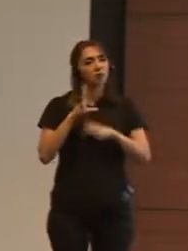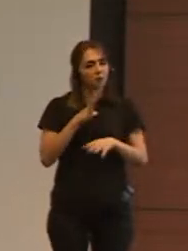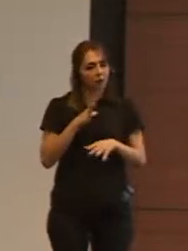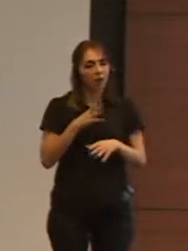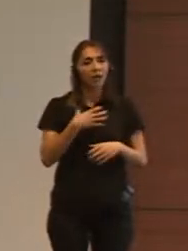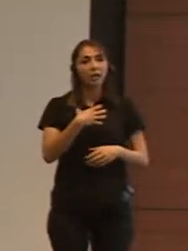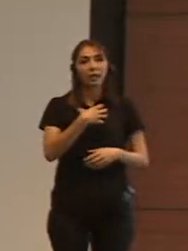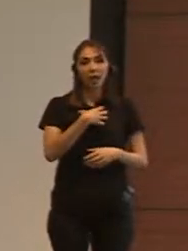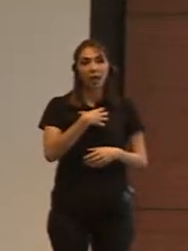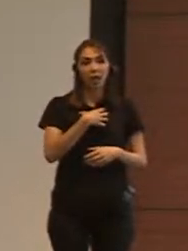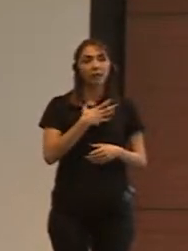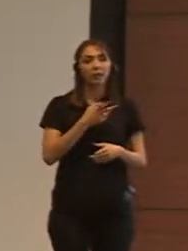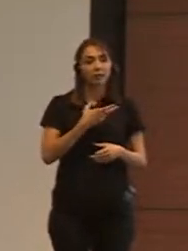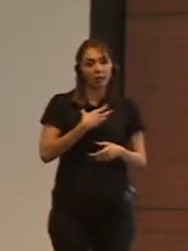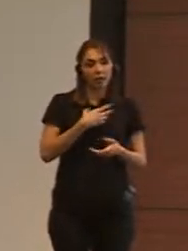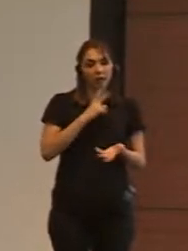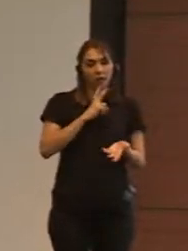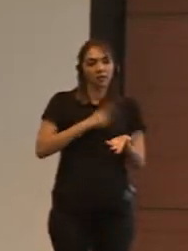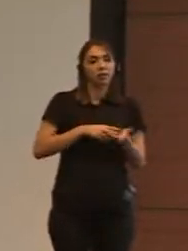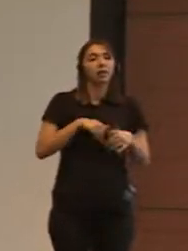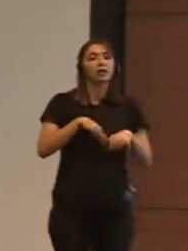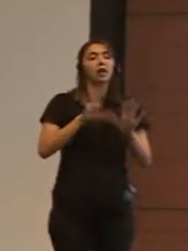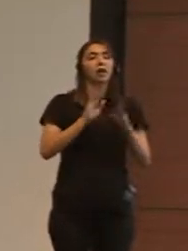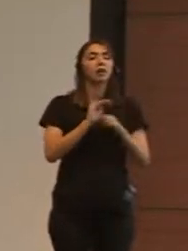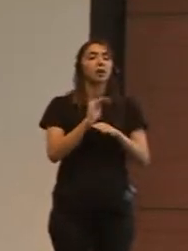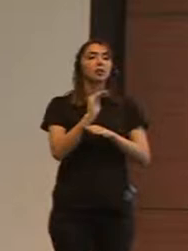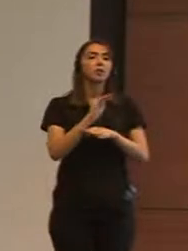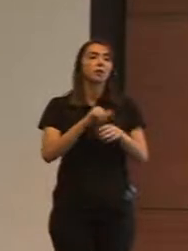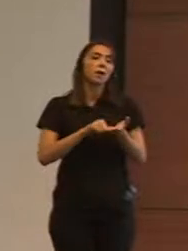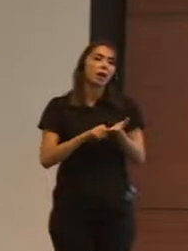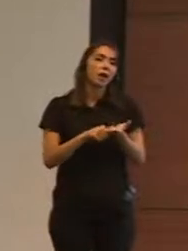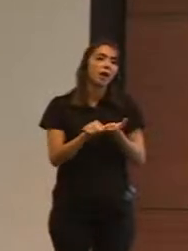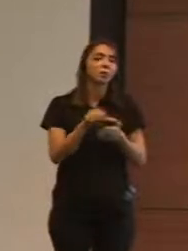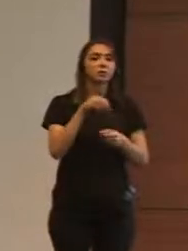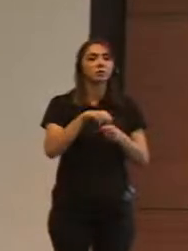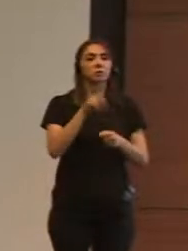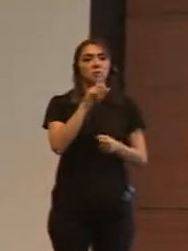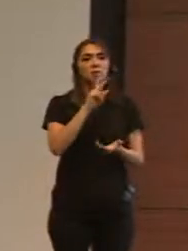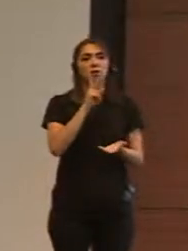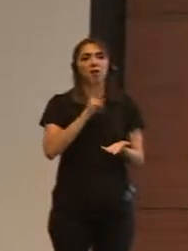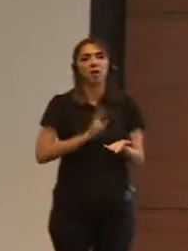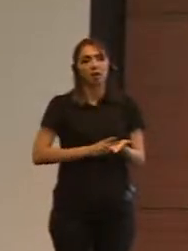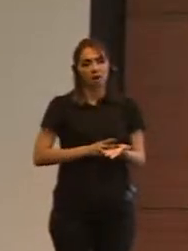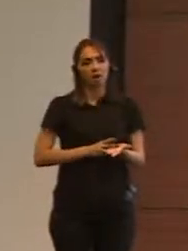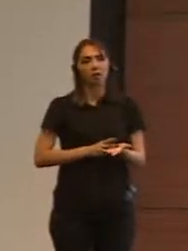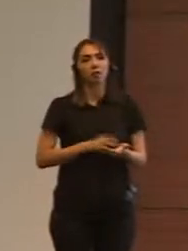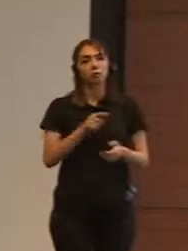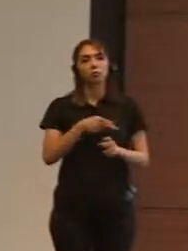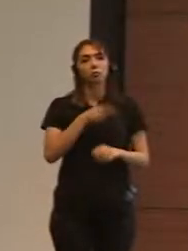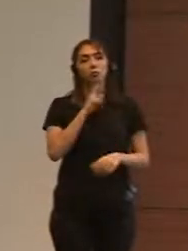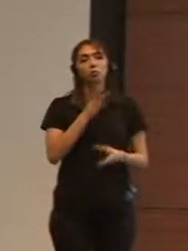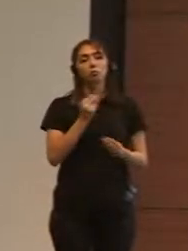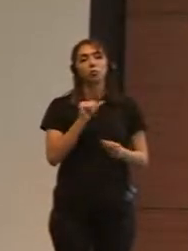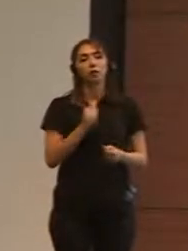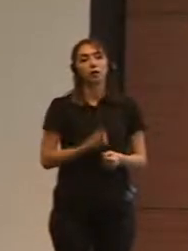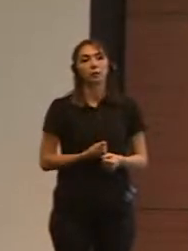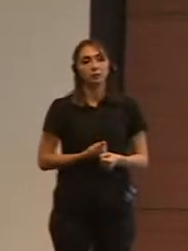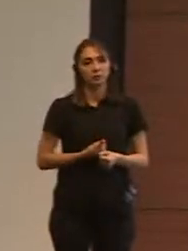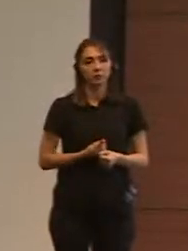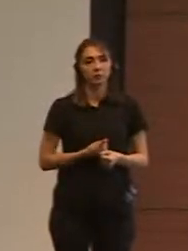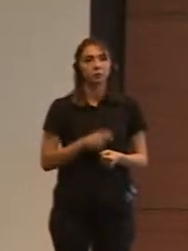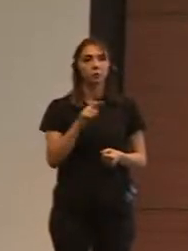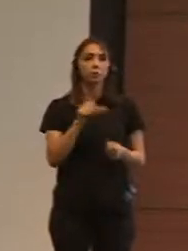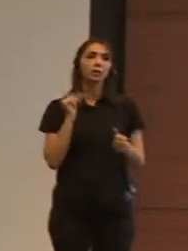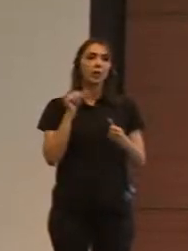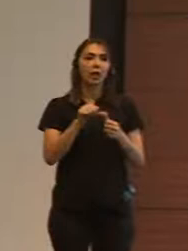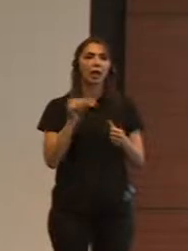generate information and this is not only limited to the body where it is created but